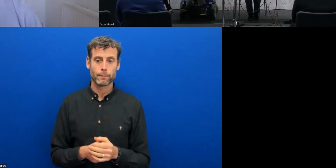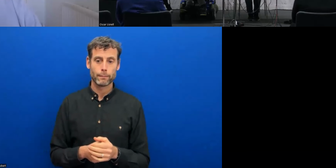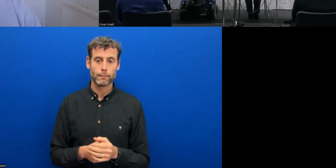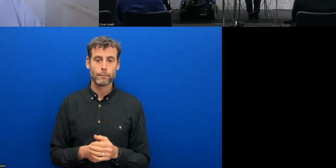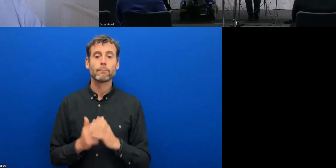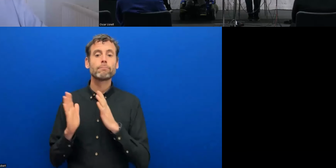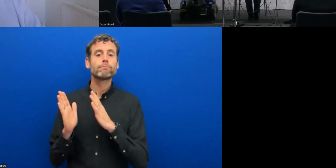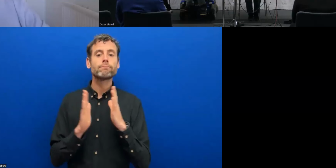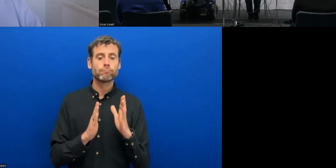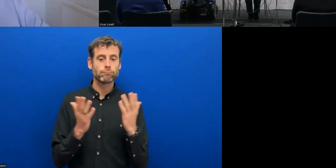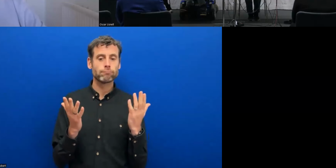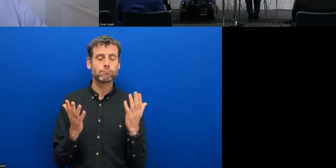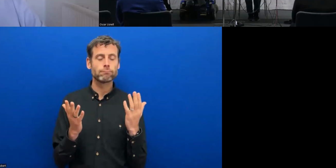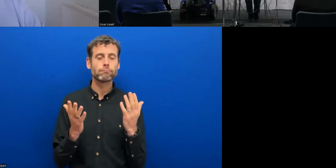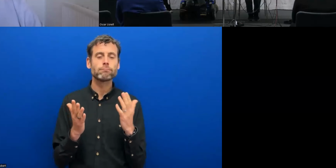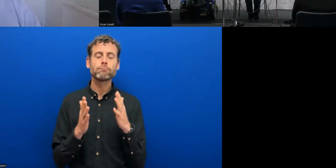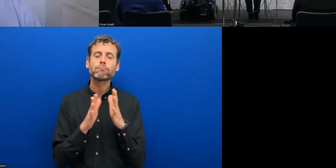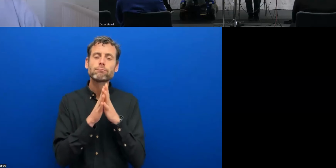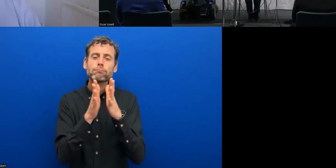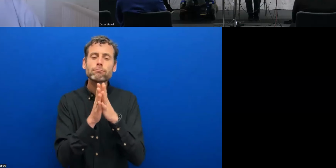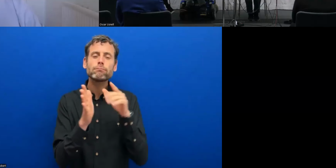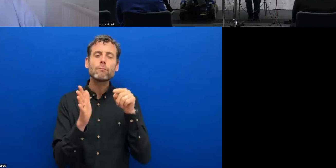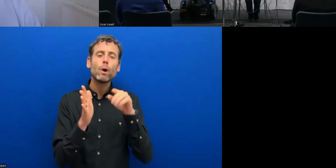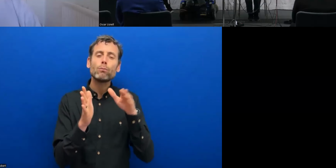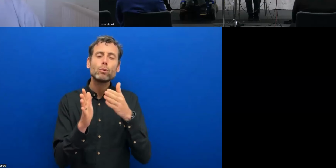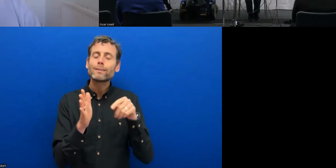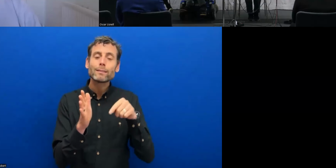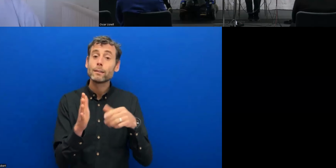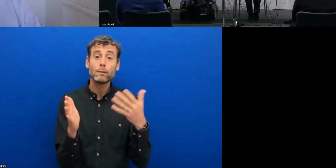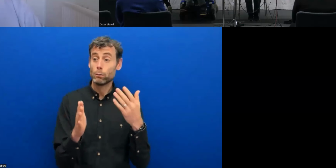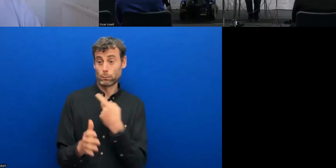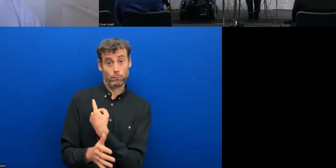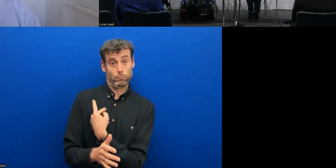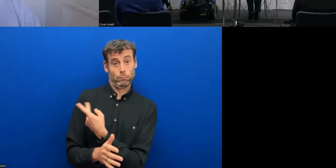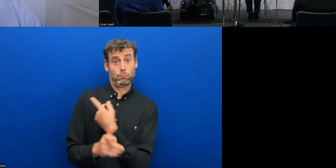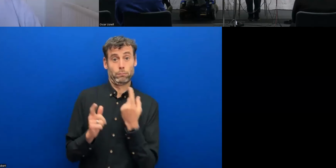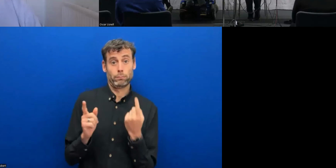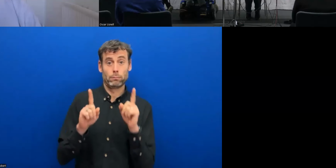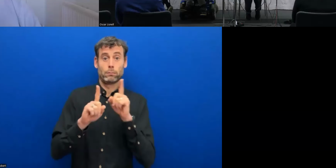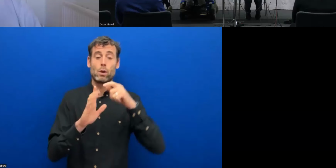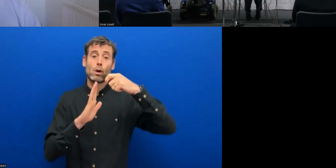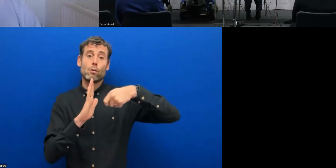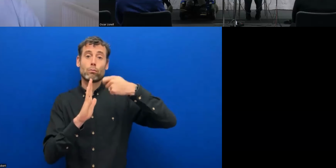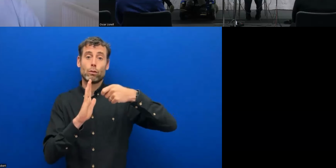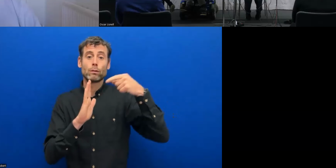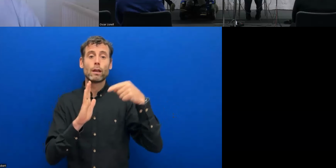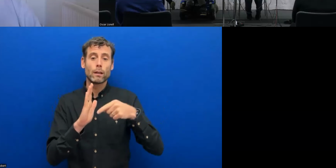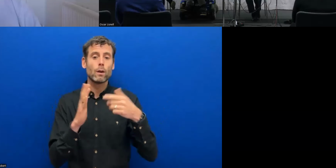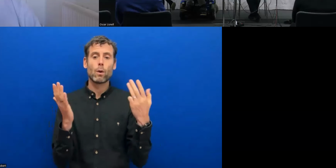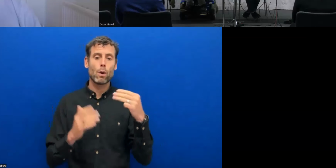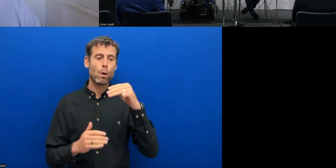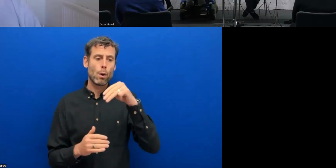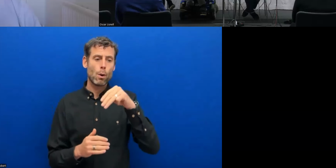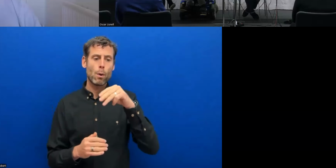And so I'll just give you a little background on this. This is our collaboration together on a project called Mongewächse. And